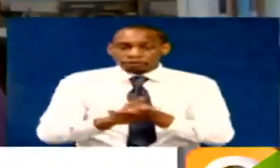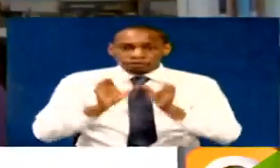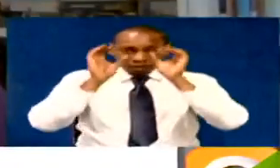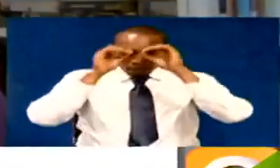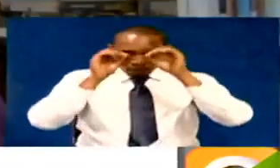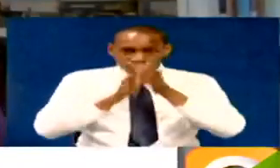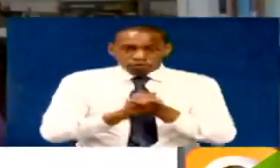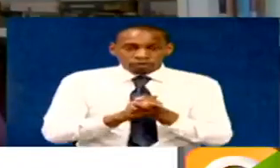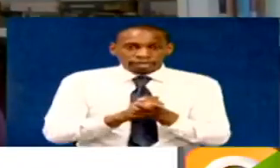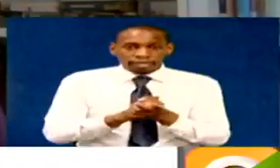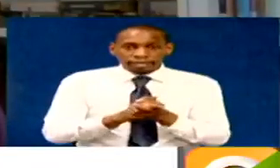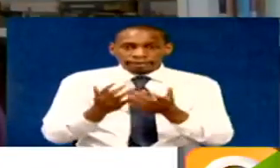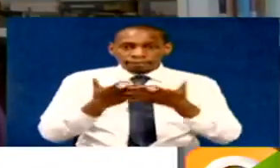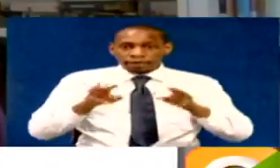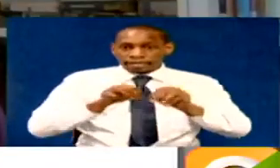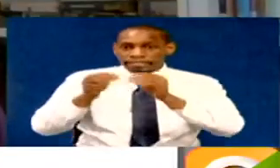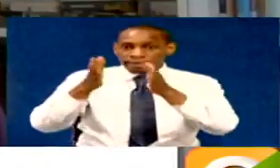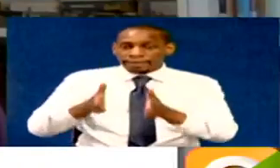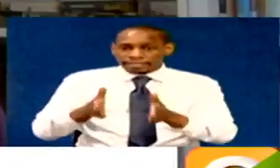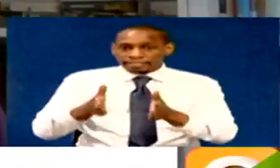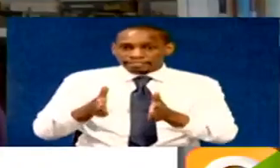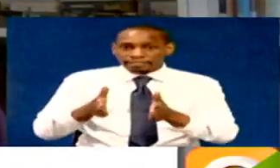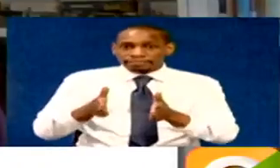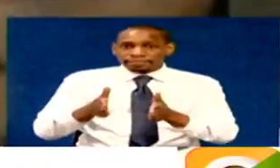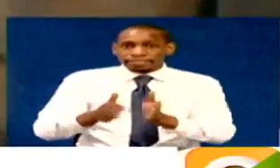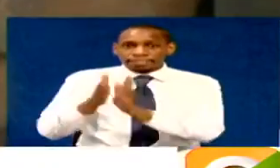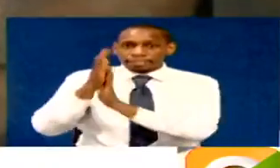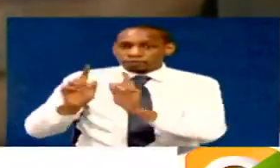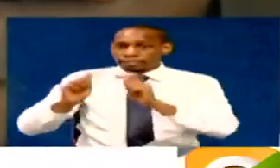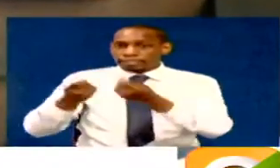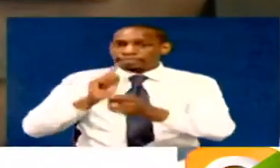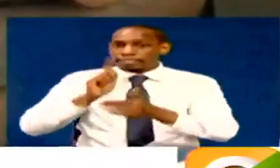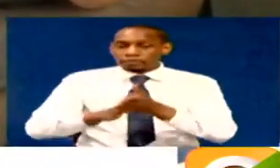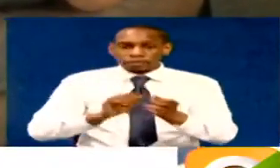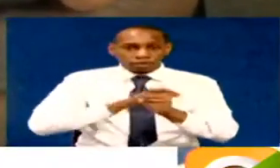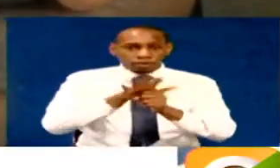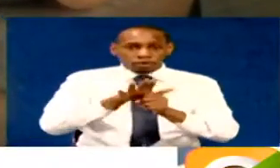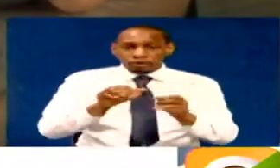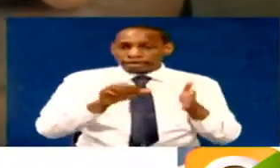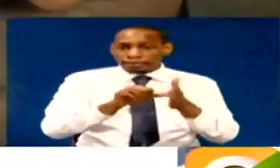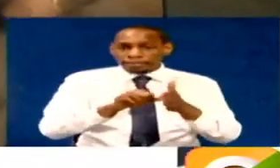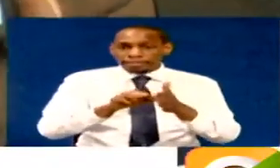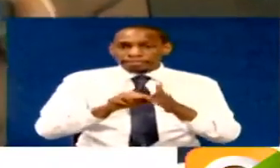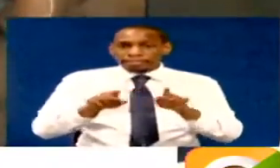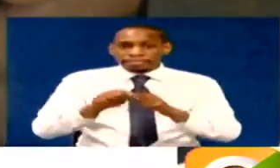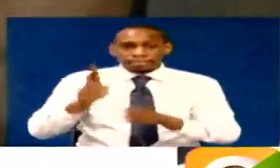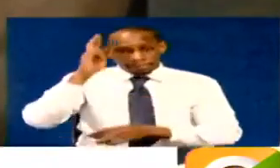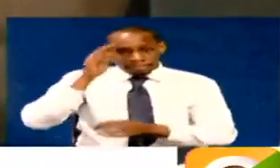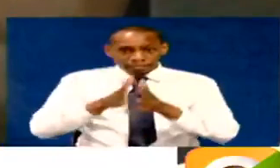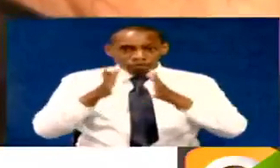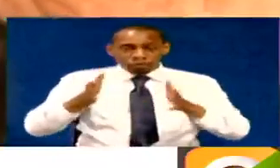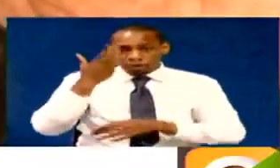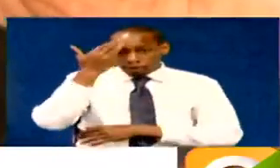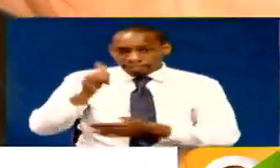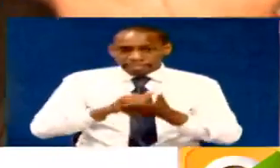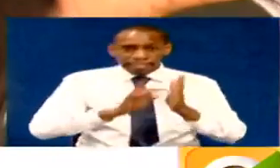Google's Jonathan Skelka, product manager with Google Account Security, says the COVID-19 pandemic is one of the key reasons why